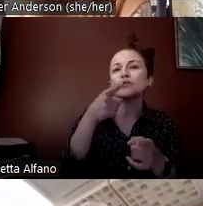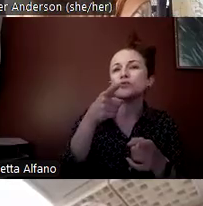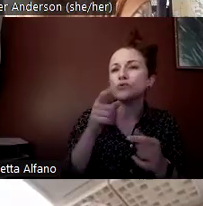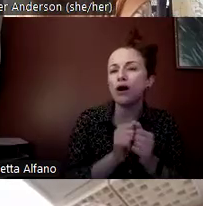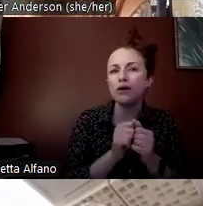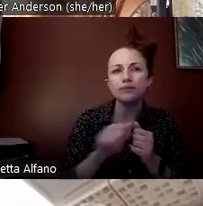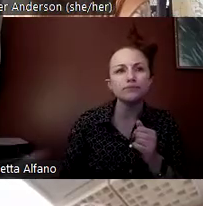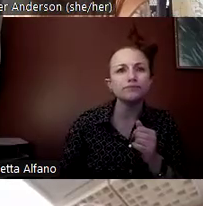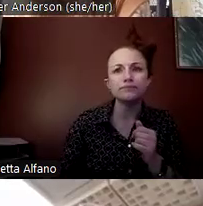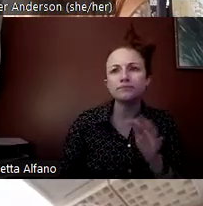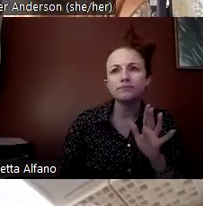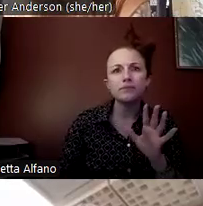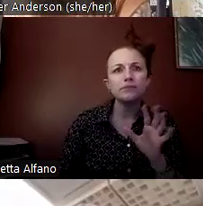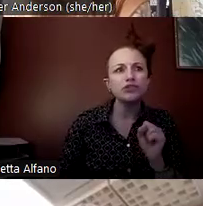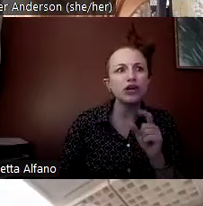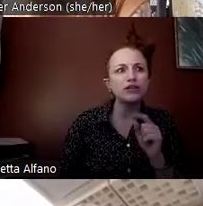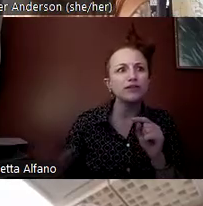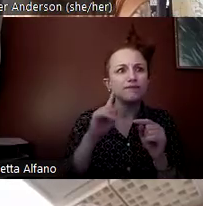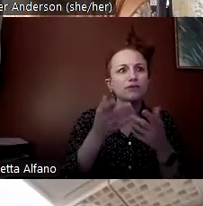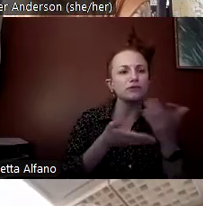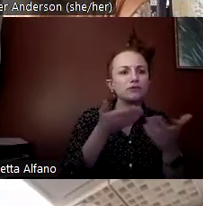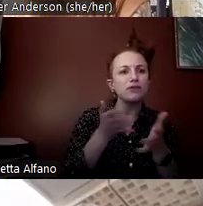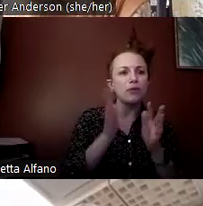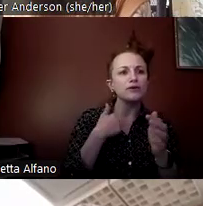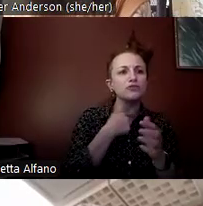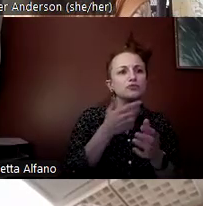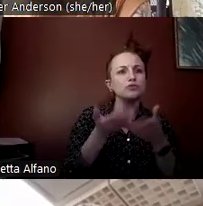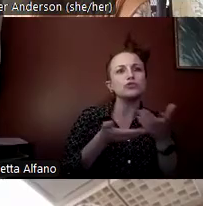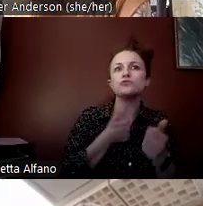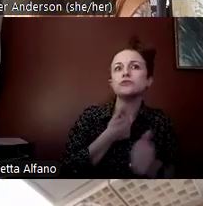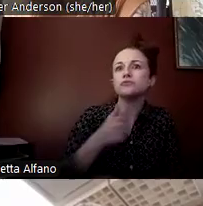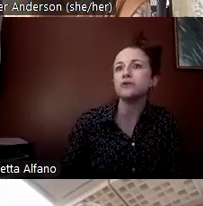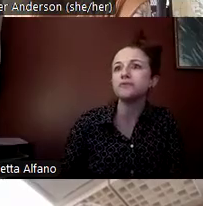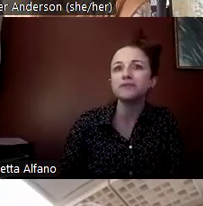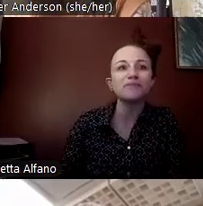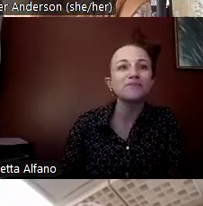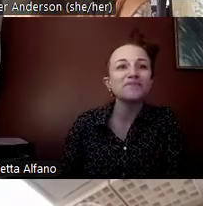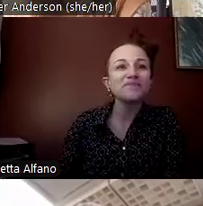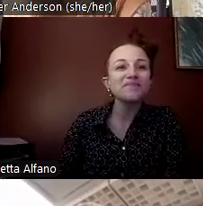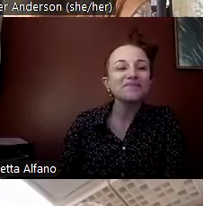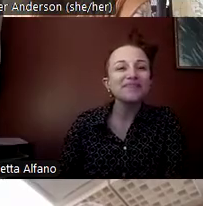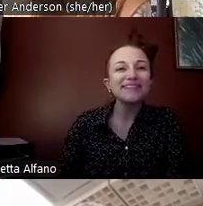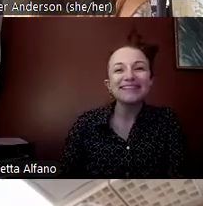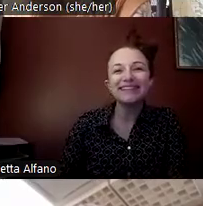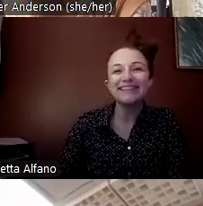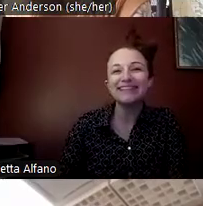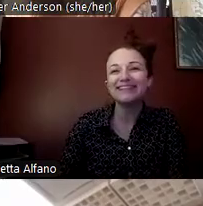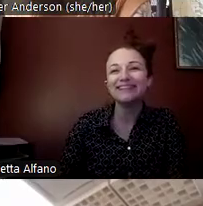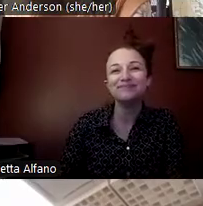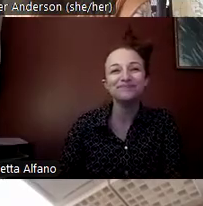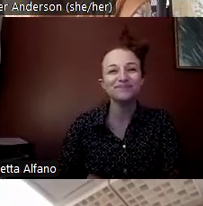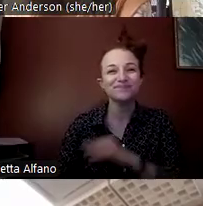and thank you, Miss Chestnut, for allowing us to introduce yourselves.